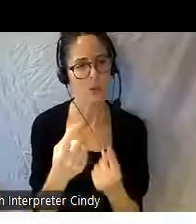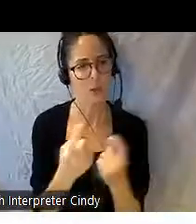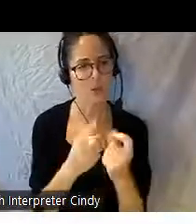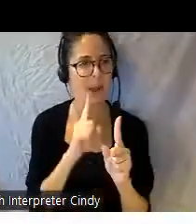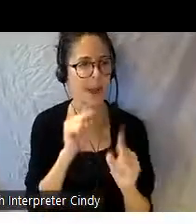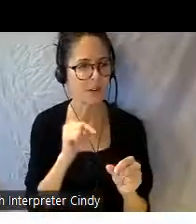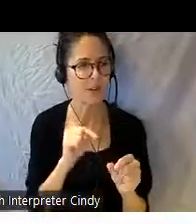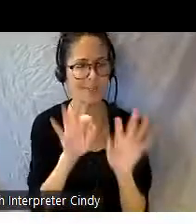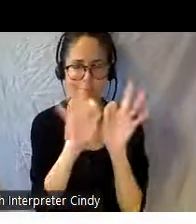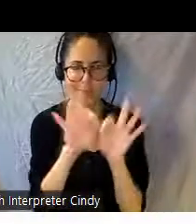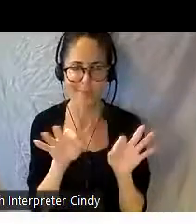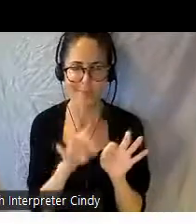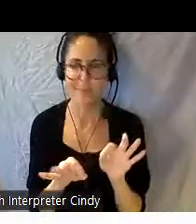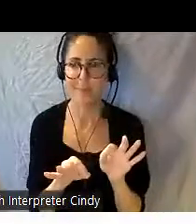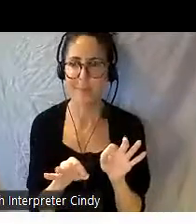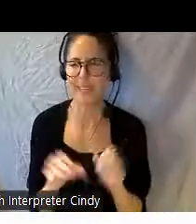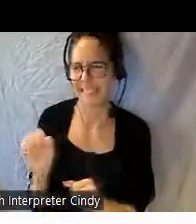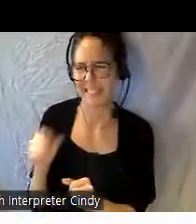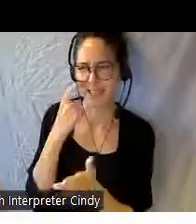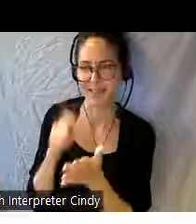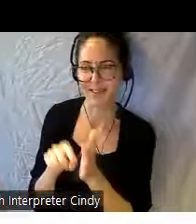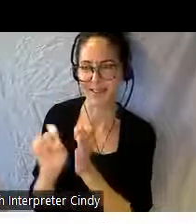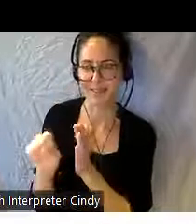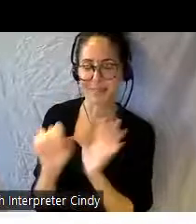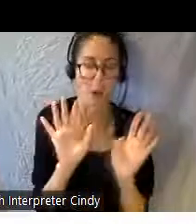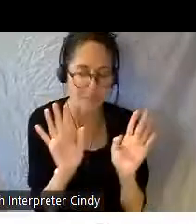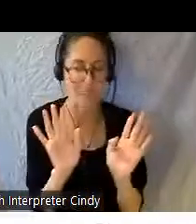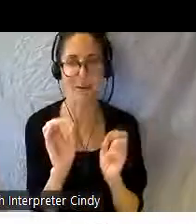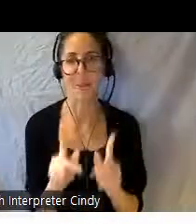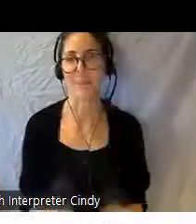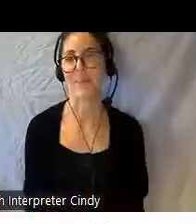saying that they are not, yeah, okay, thank you.